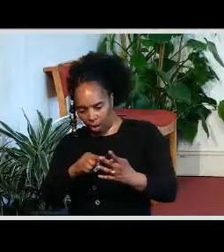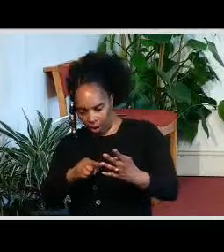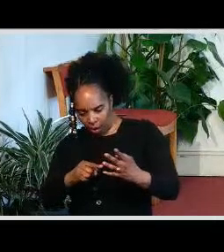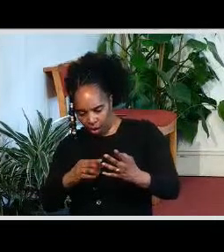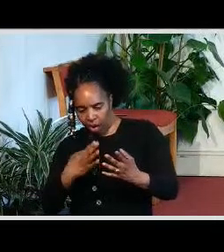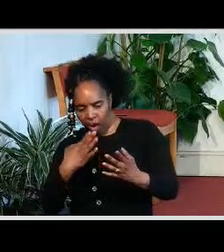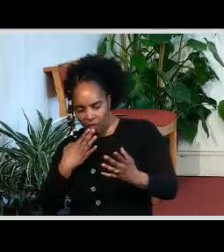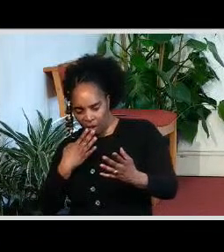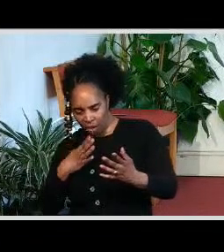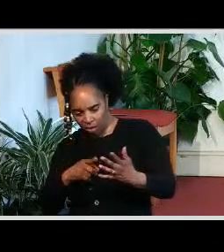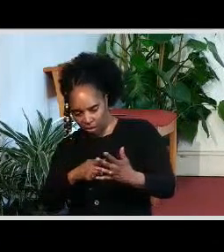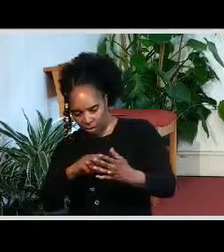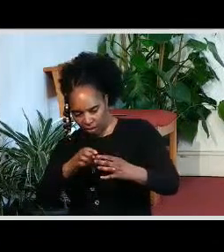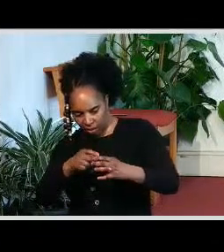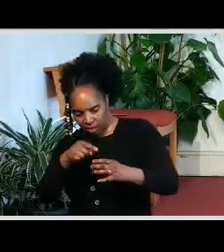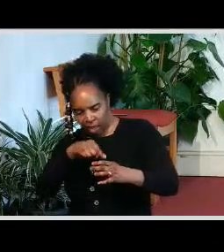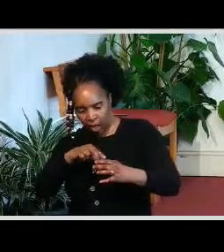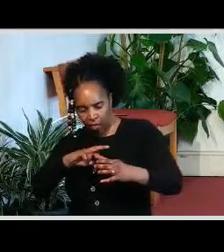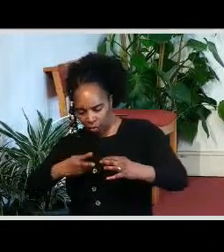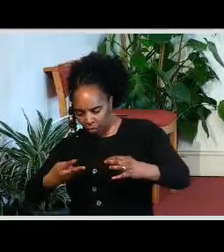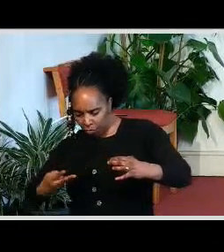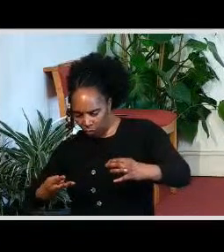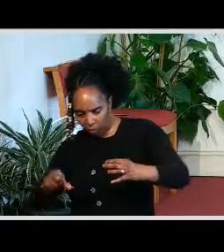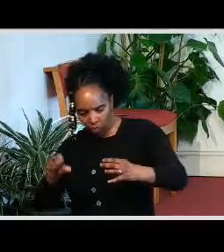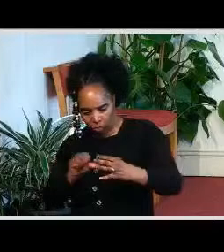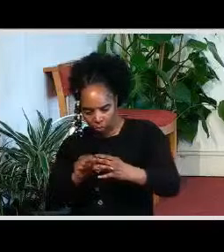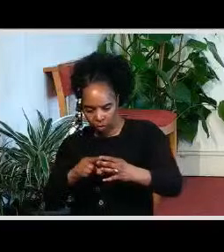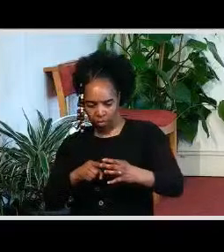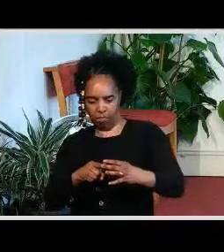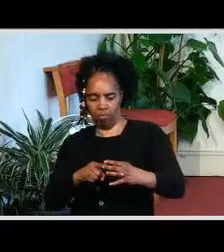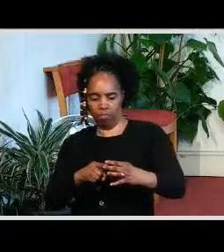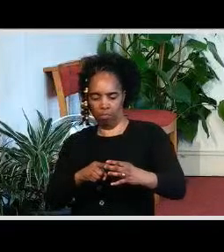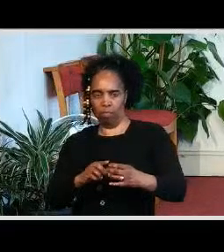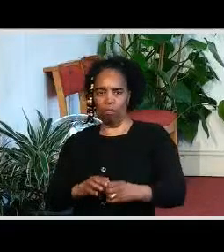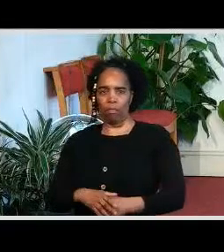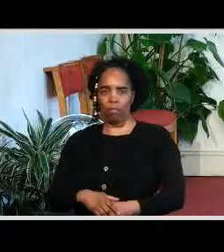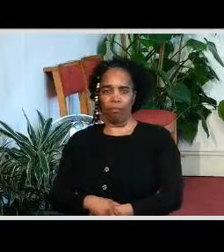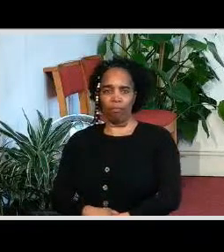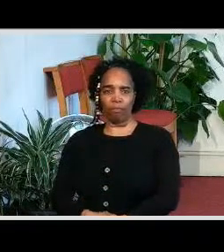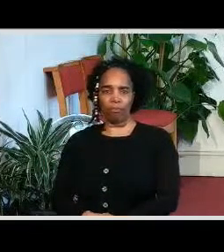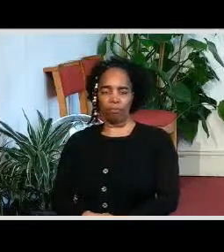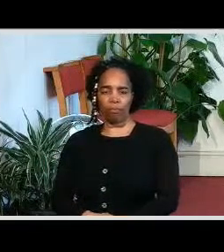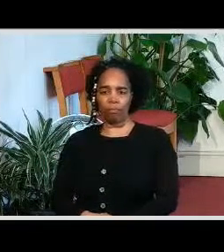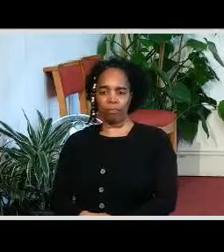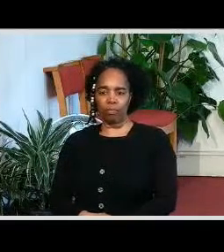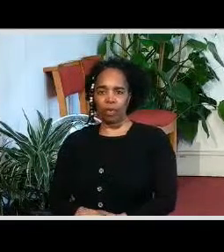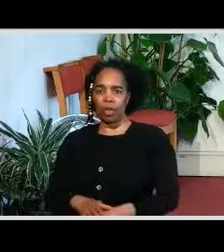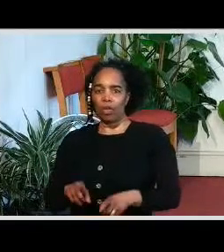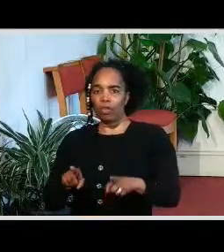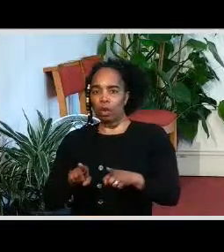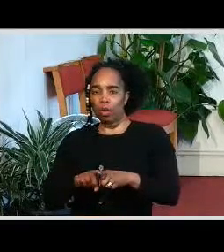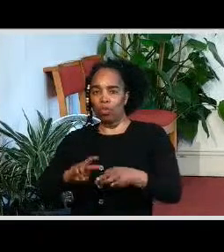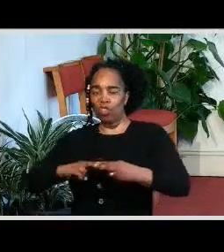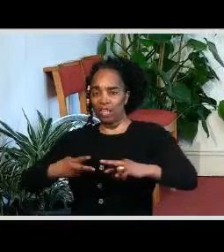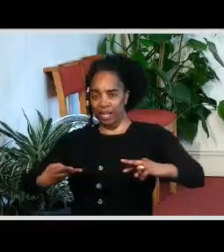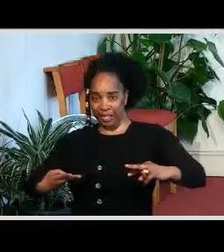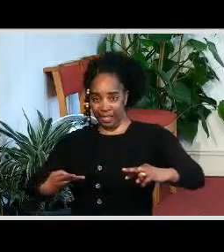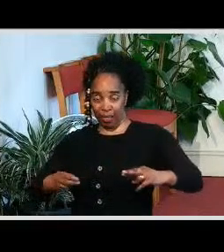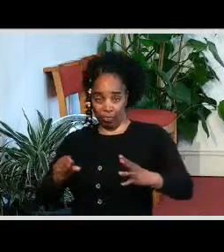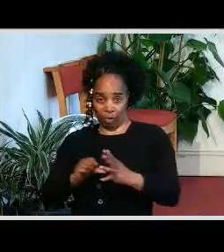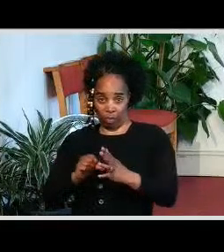at fertilization, which might cause issues like this. There are also genetic trends